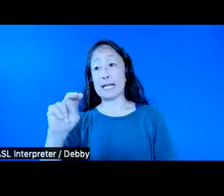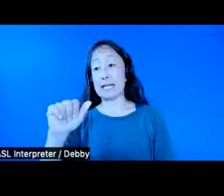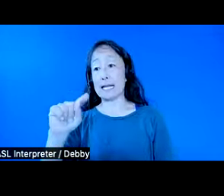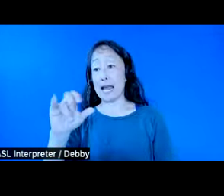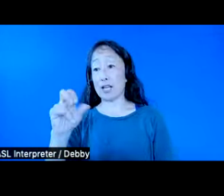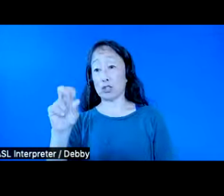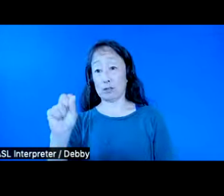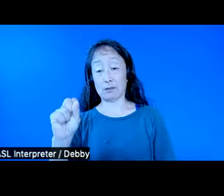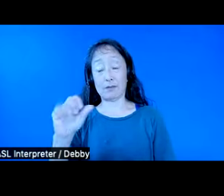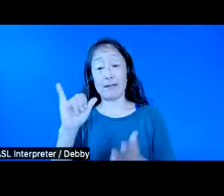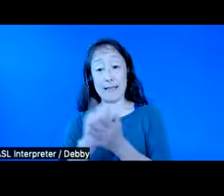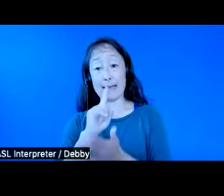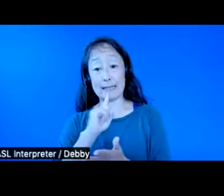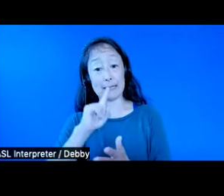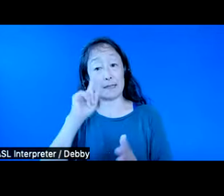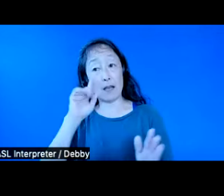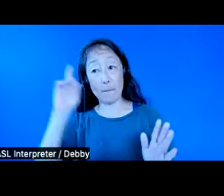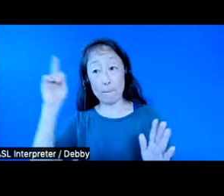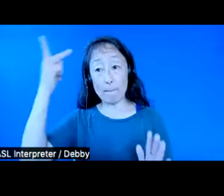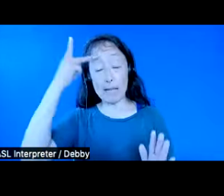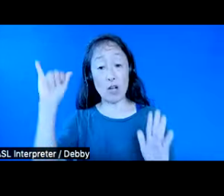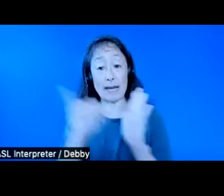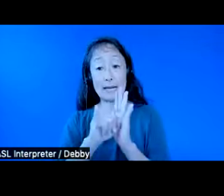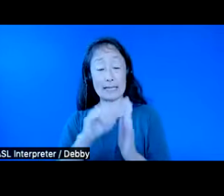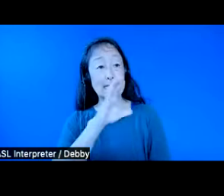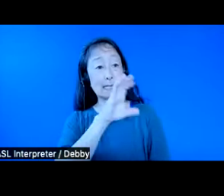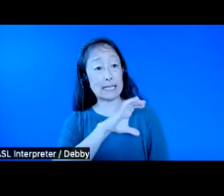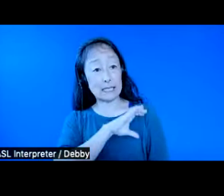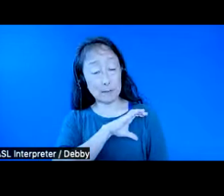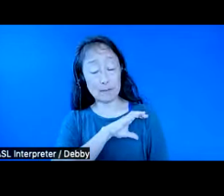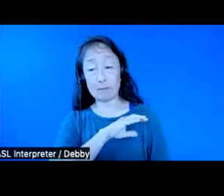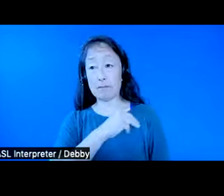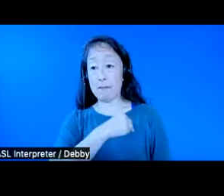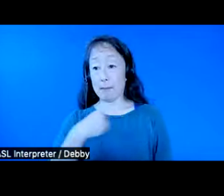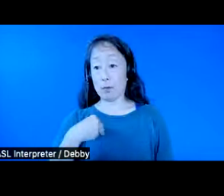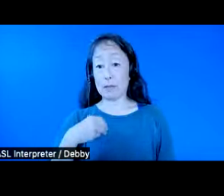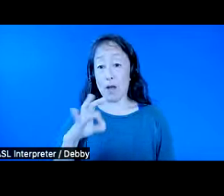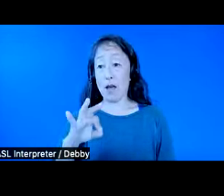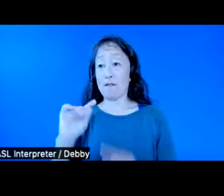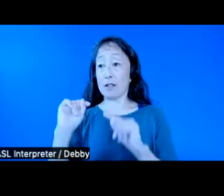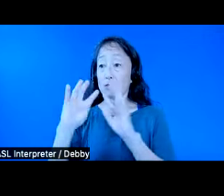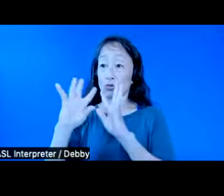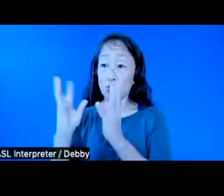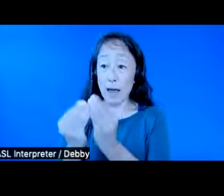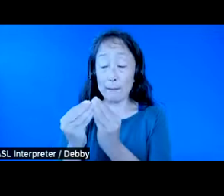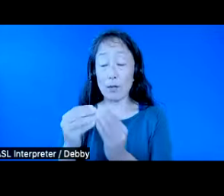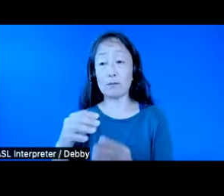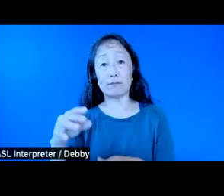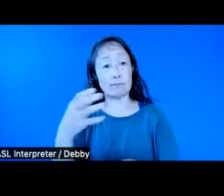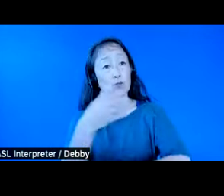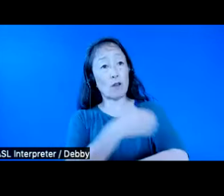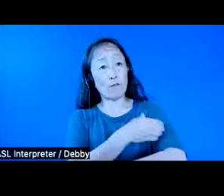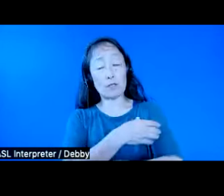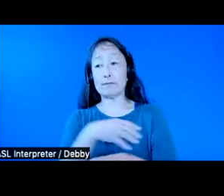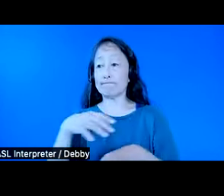is a political identity, that citizenship and membership of tribal sovereignty and the nations. However,